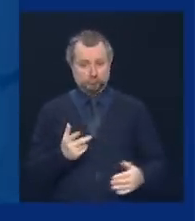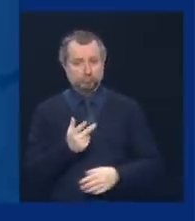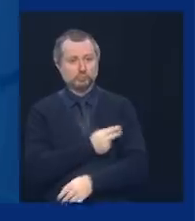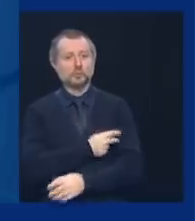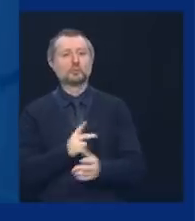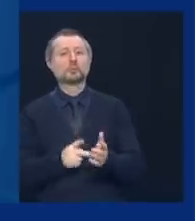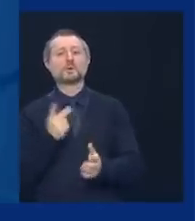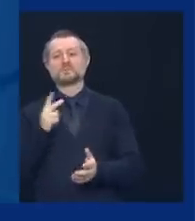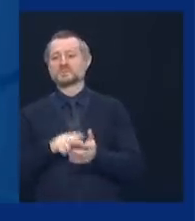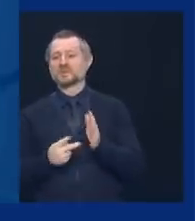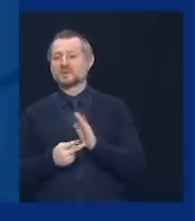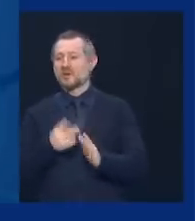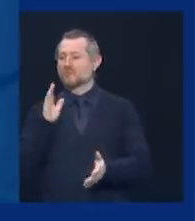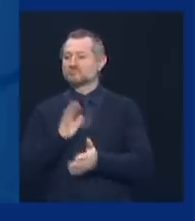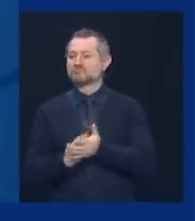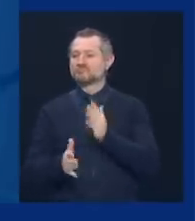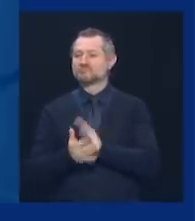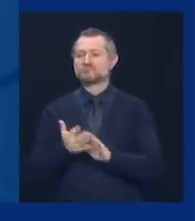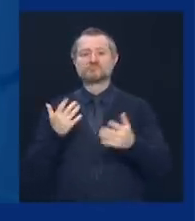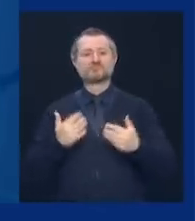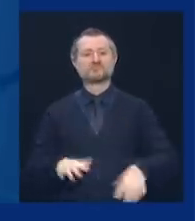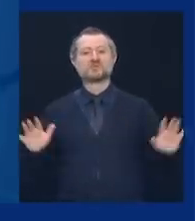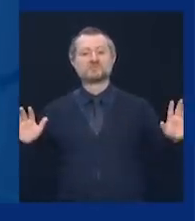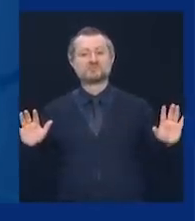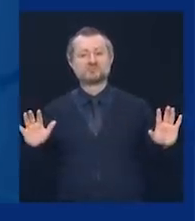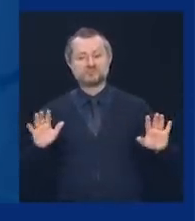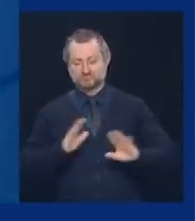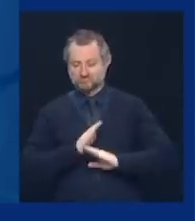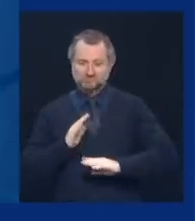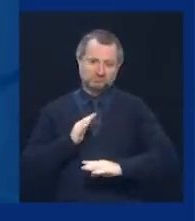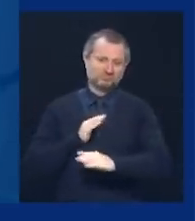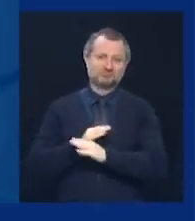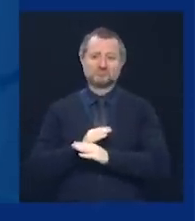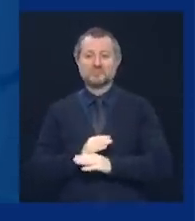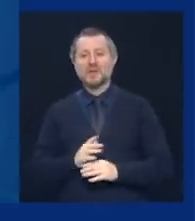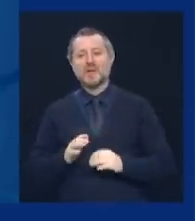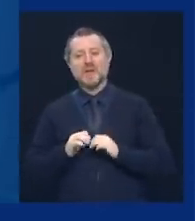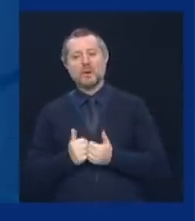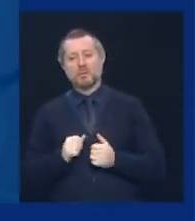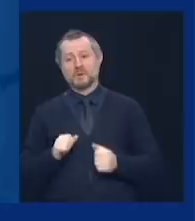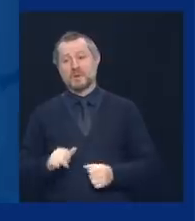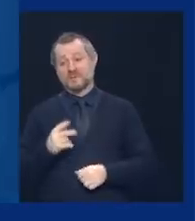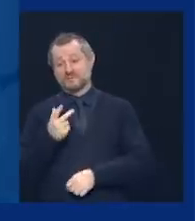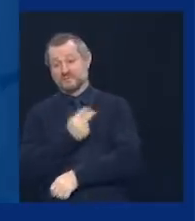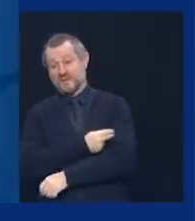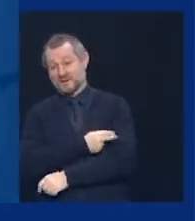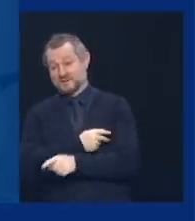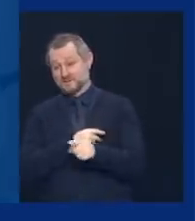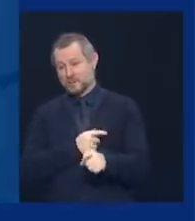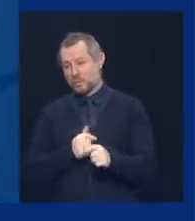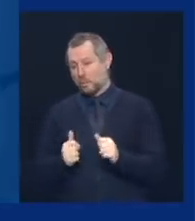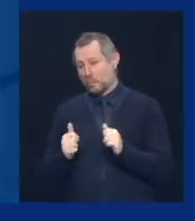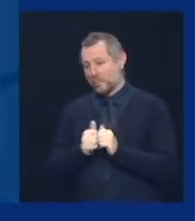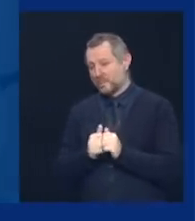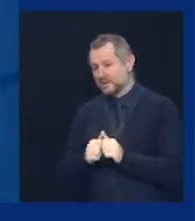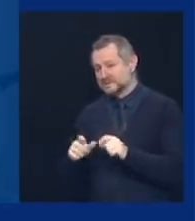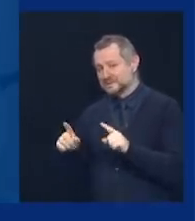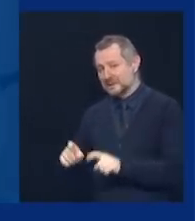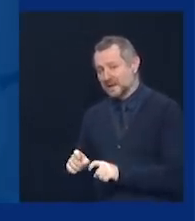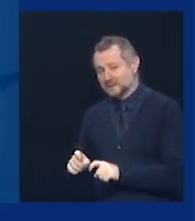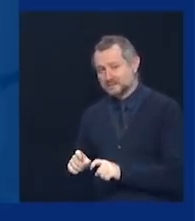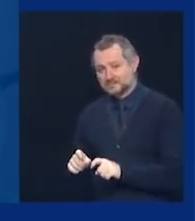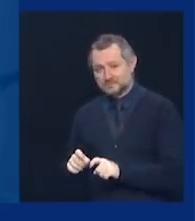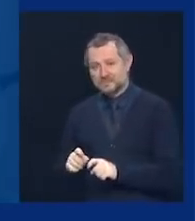vaccinated. How do you use the vaccinations and the testing to define or determine